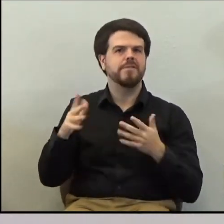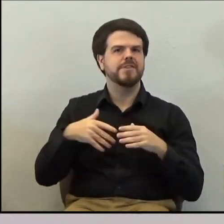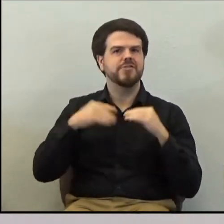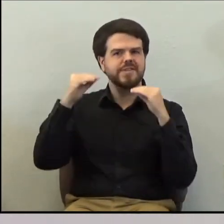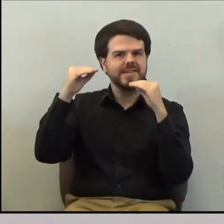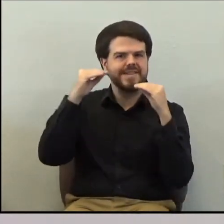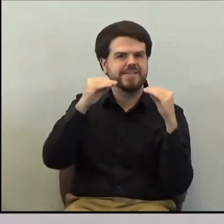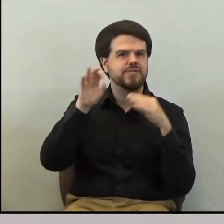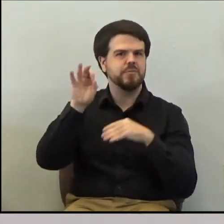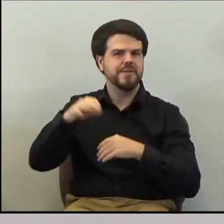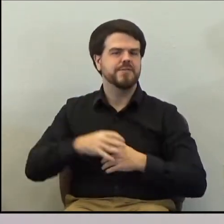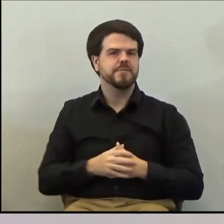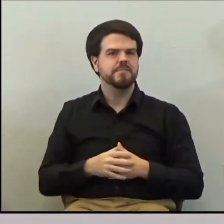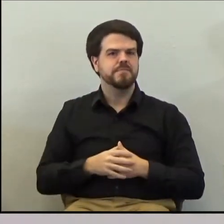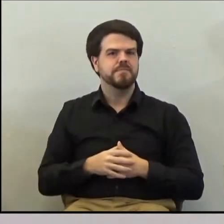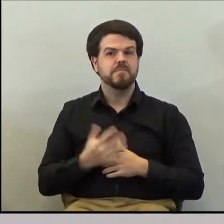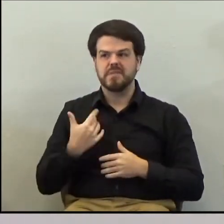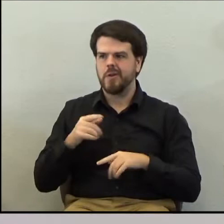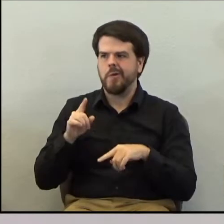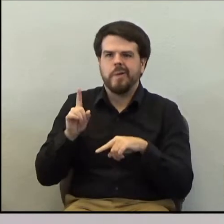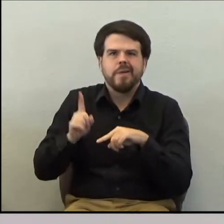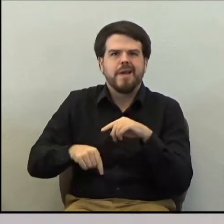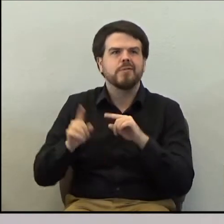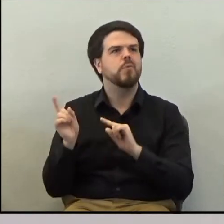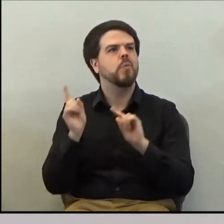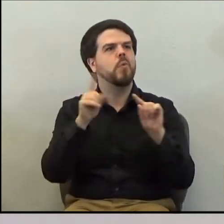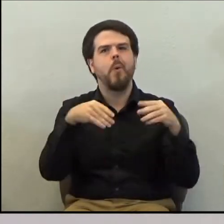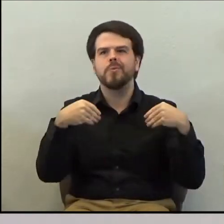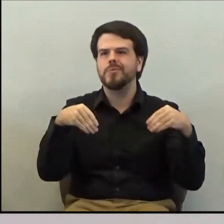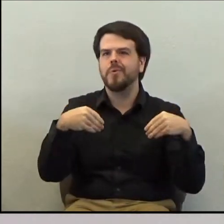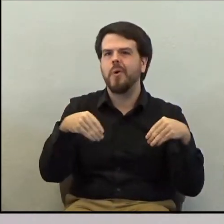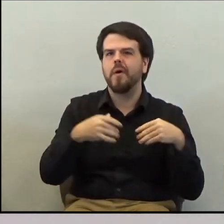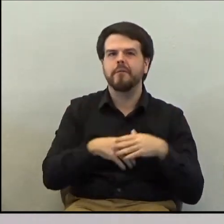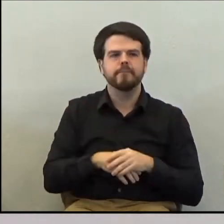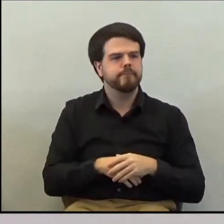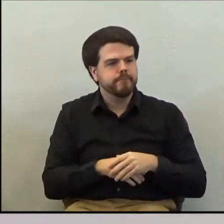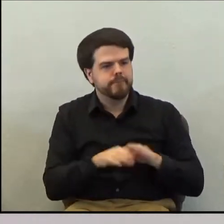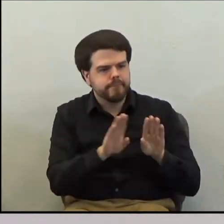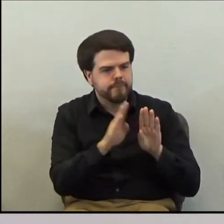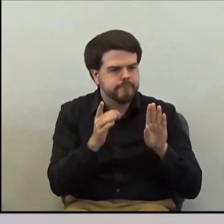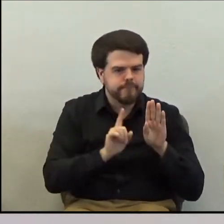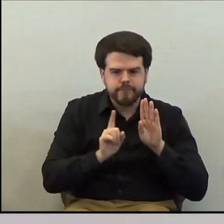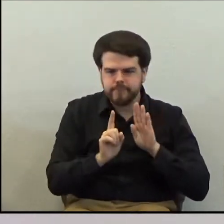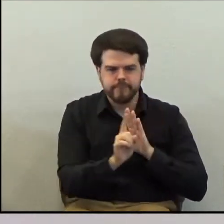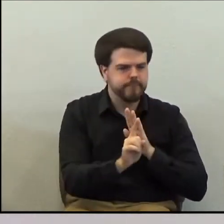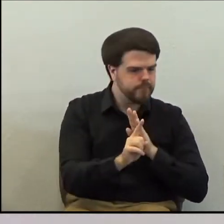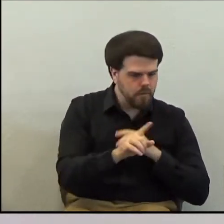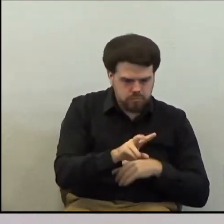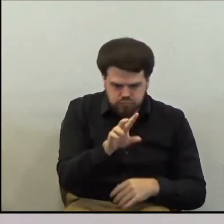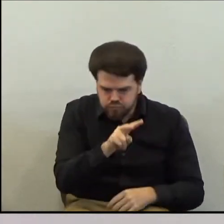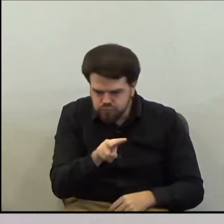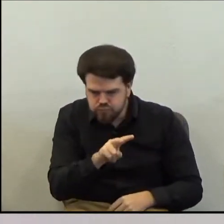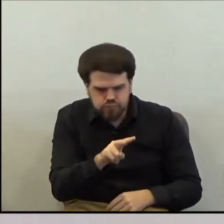And you just couldn't go to the local store and get a copy of the Old